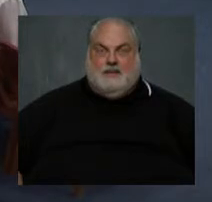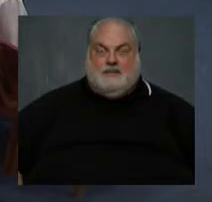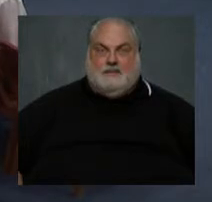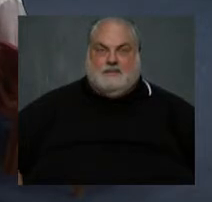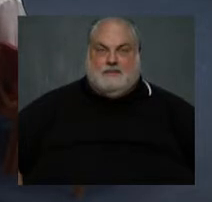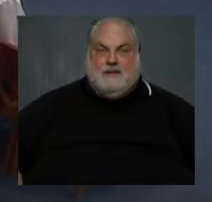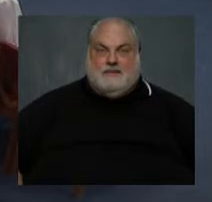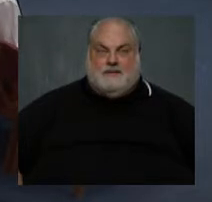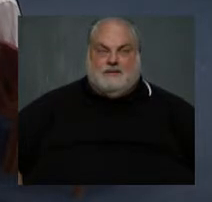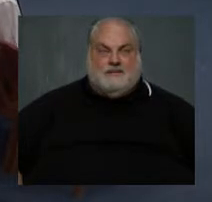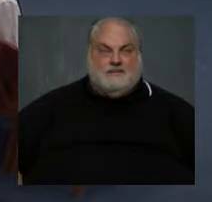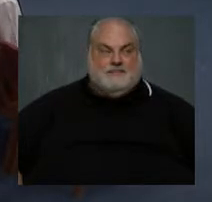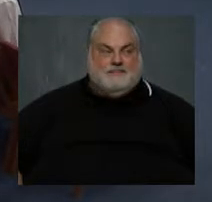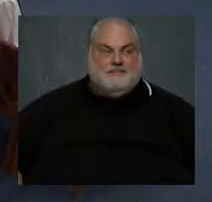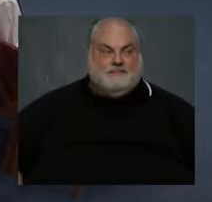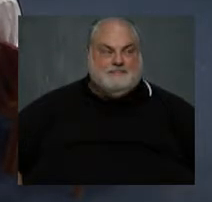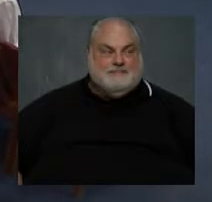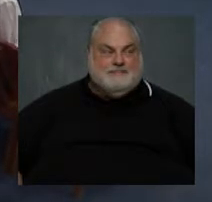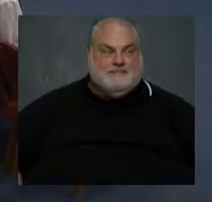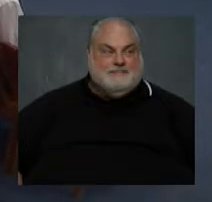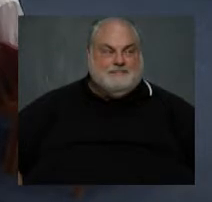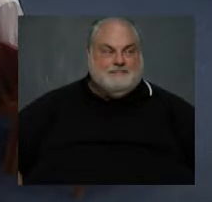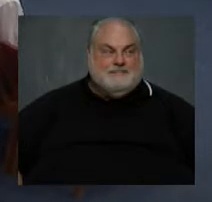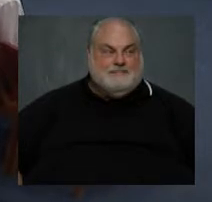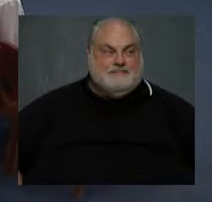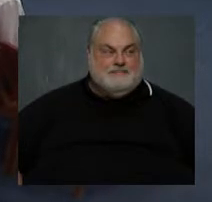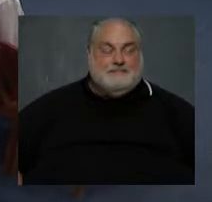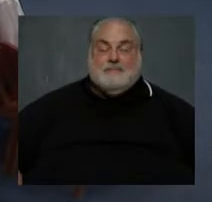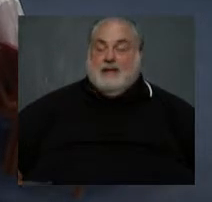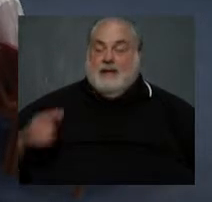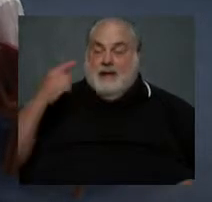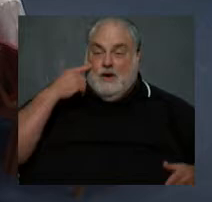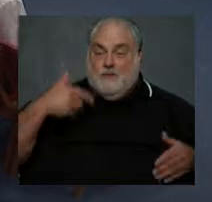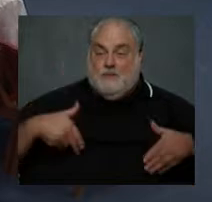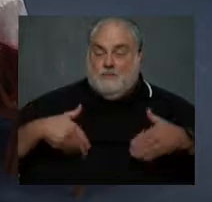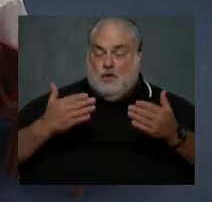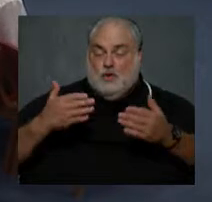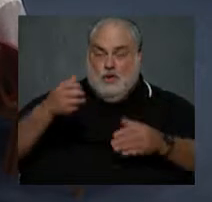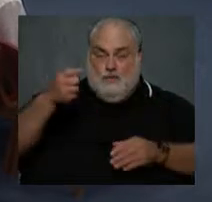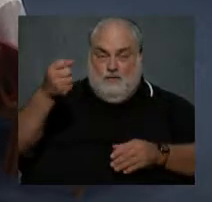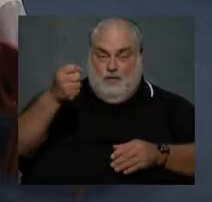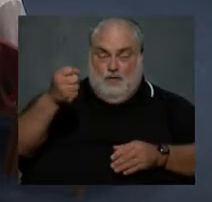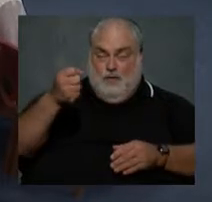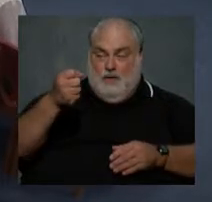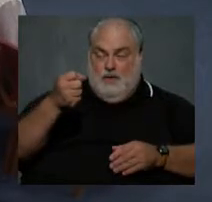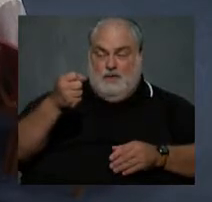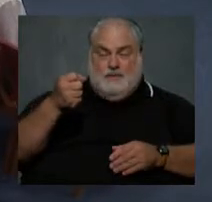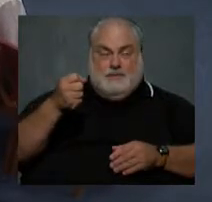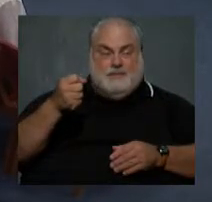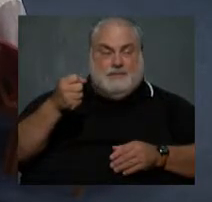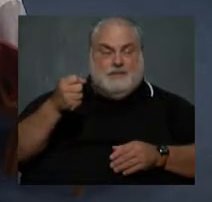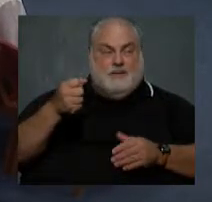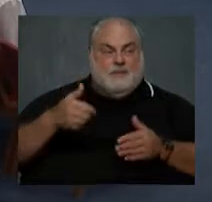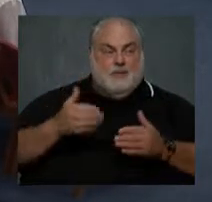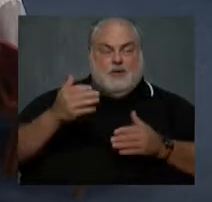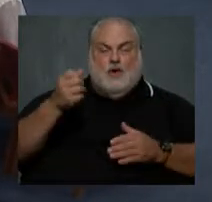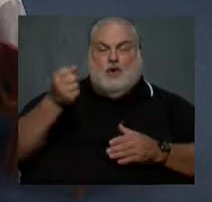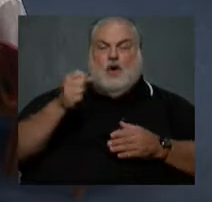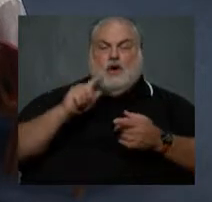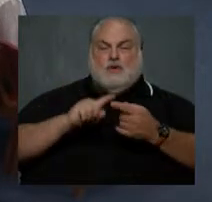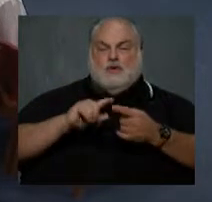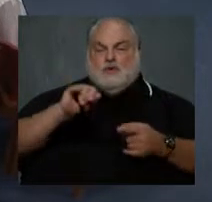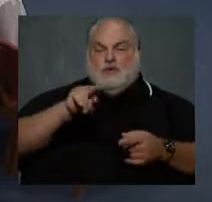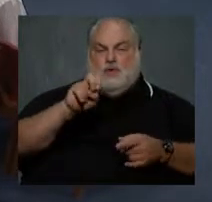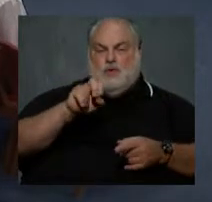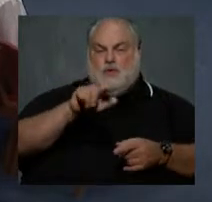There you go. So do I hear a motion to defer this item? Mr. Chairman, I move that we defer this item to